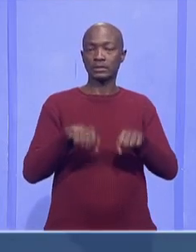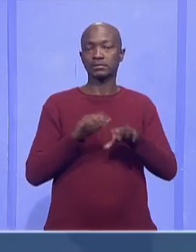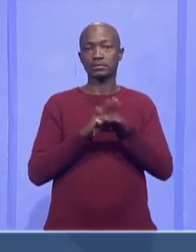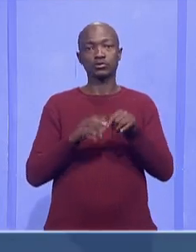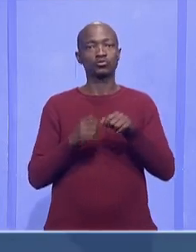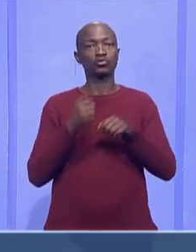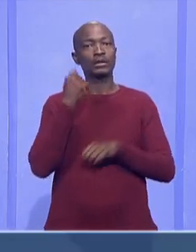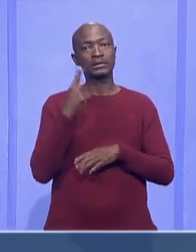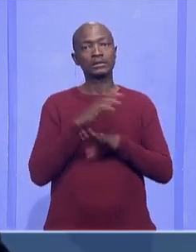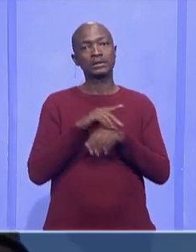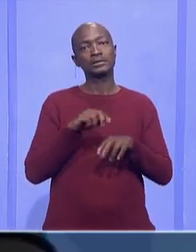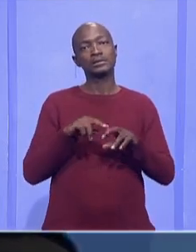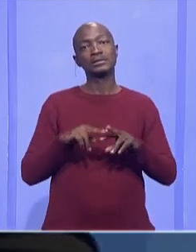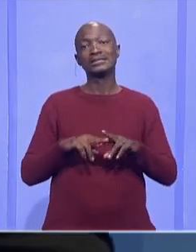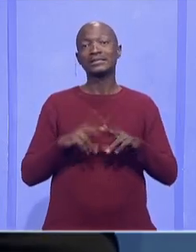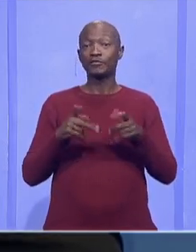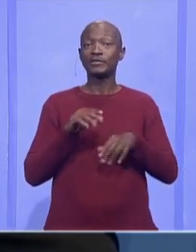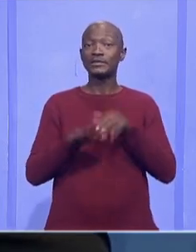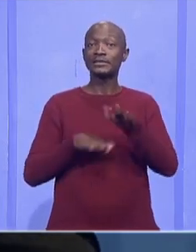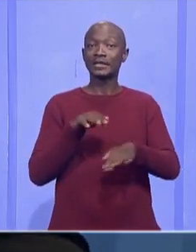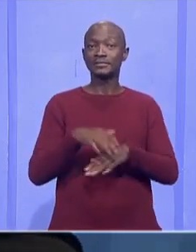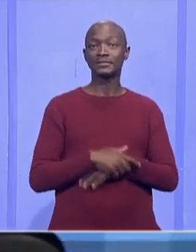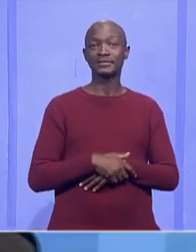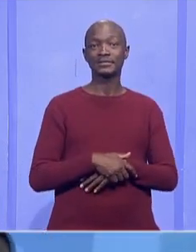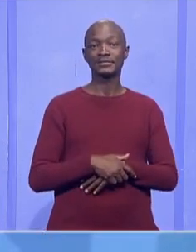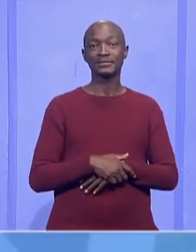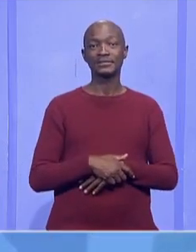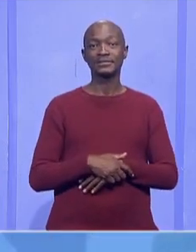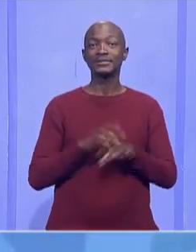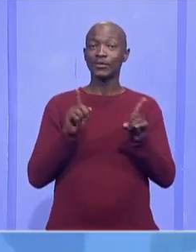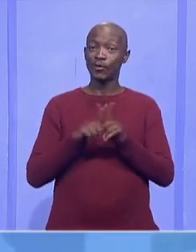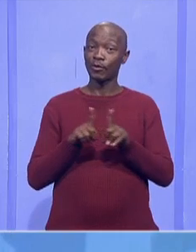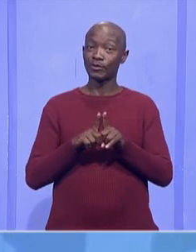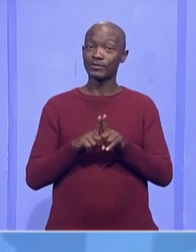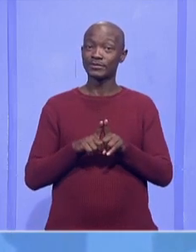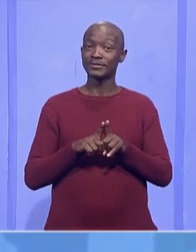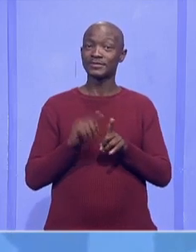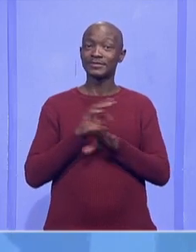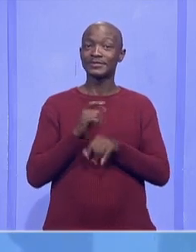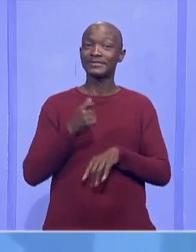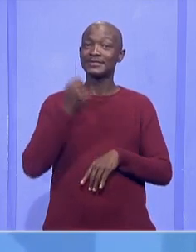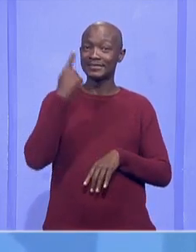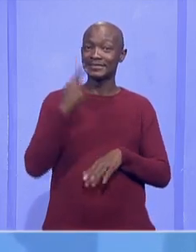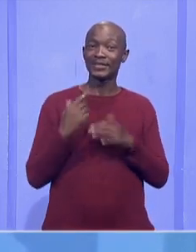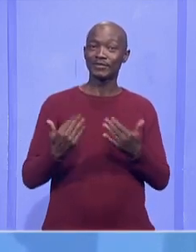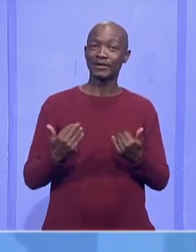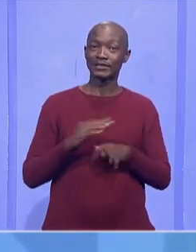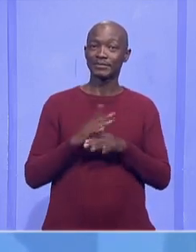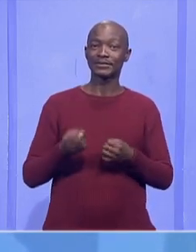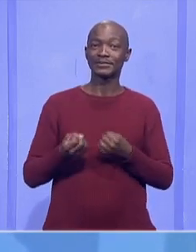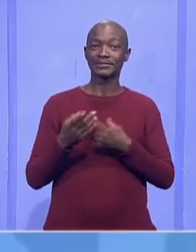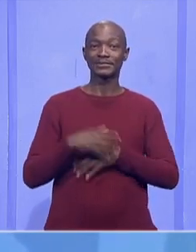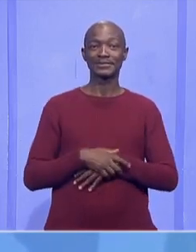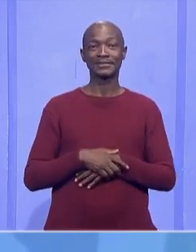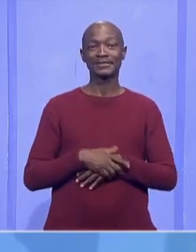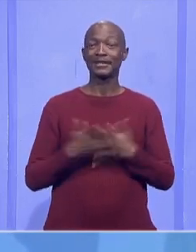now you slipping into Zulus, just so you also know what to expect as you cast your ballot. We live in